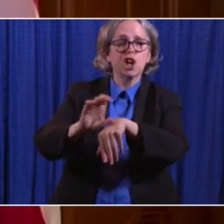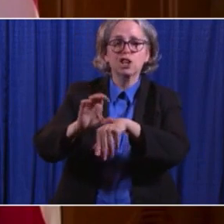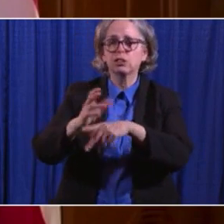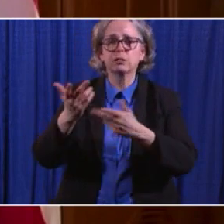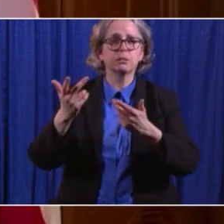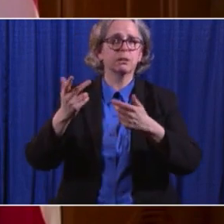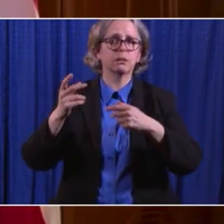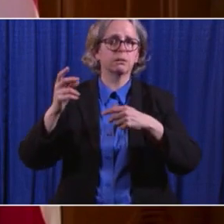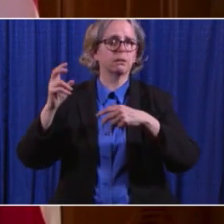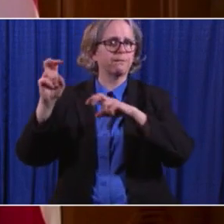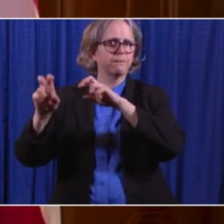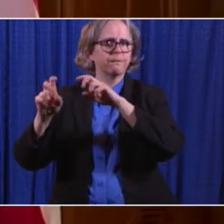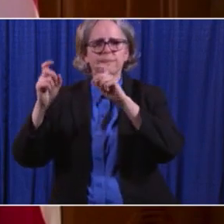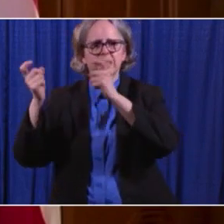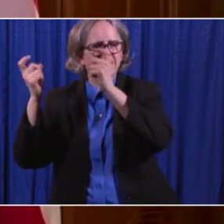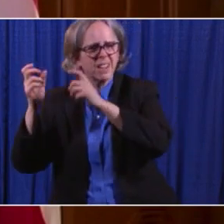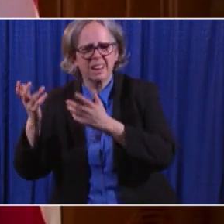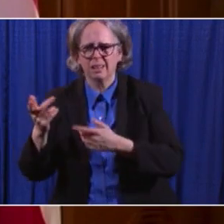wear your mask.